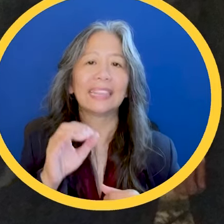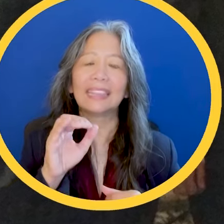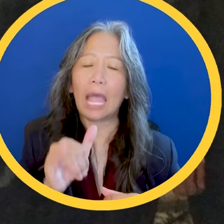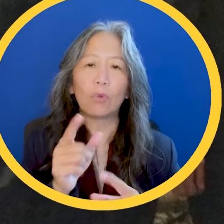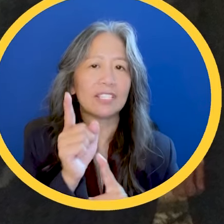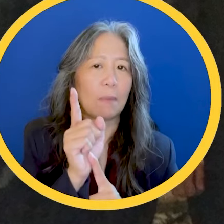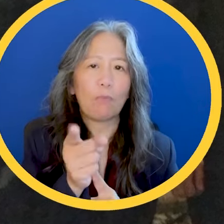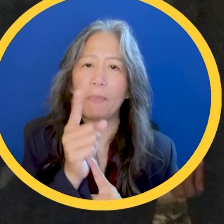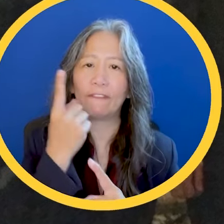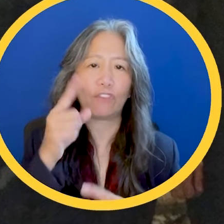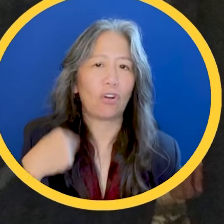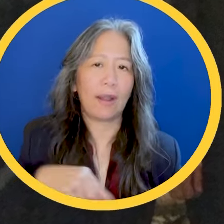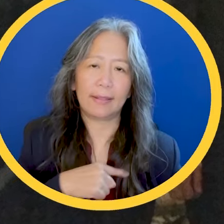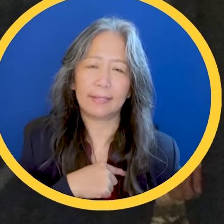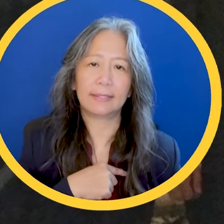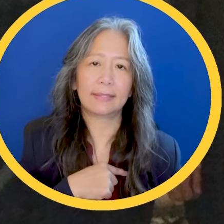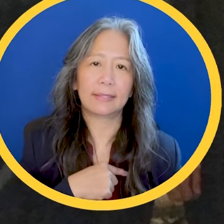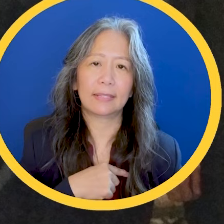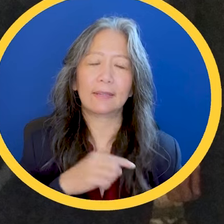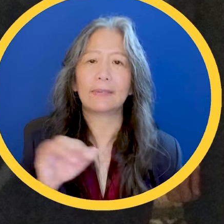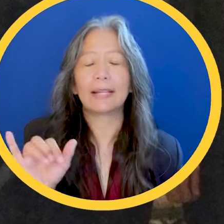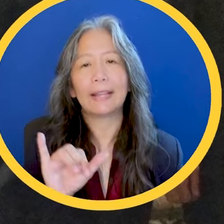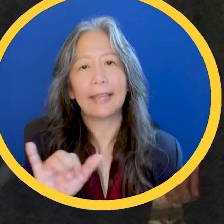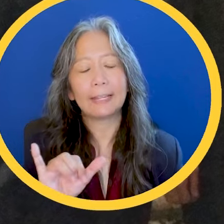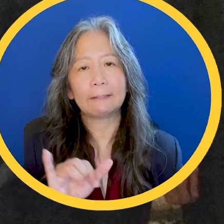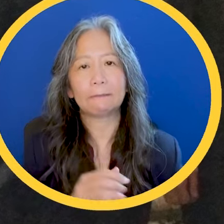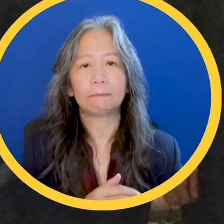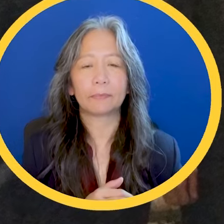that was the moment for us where it's like,